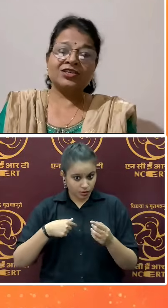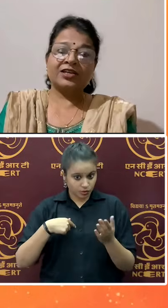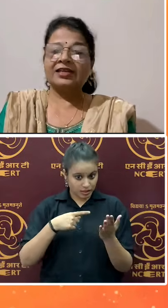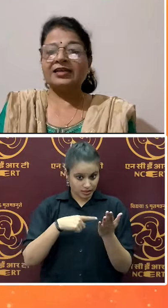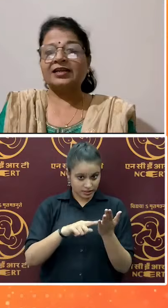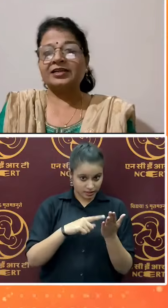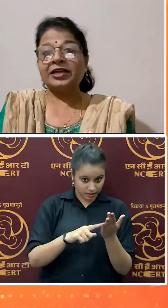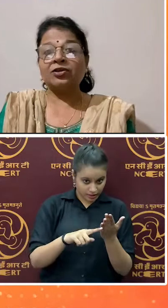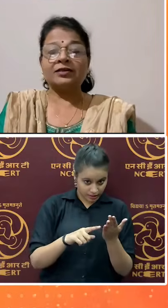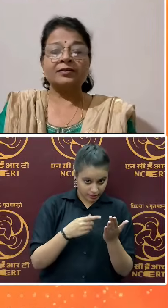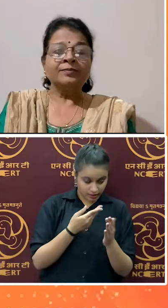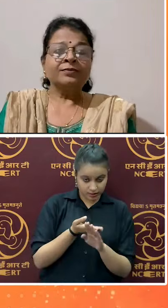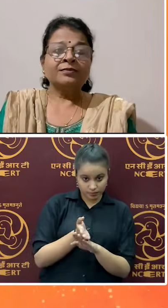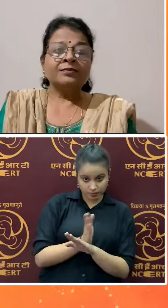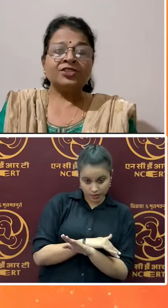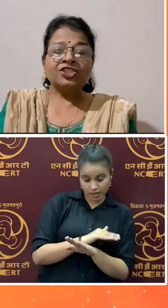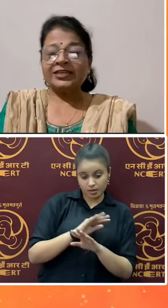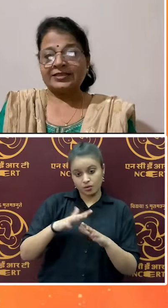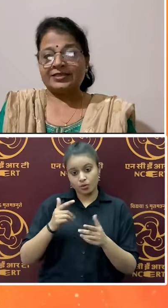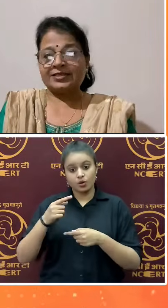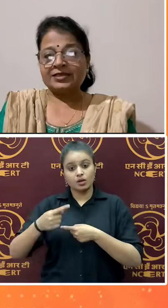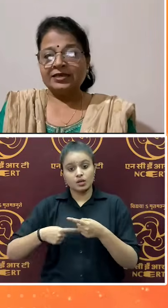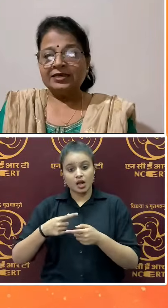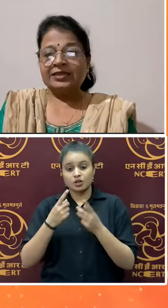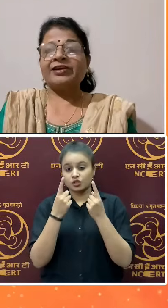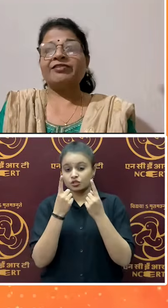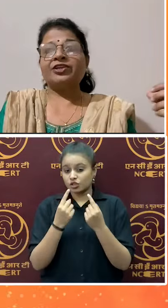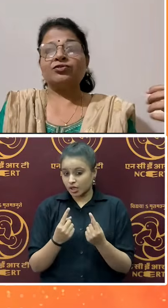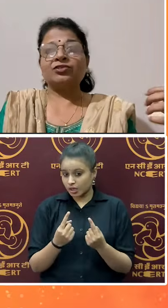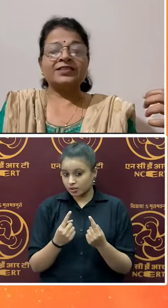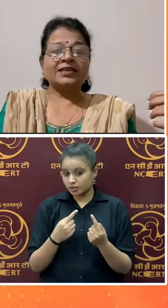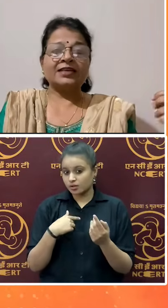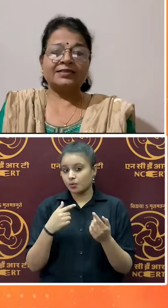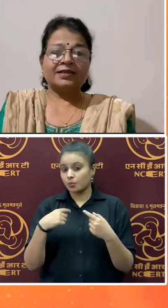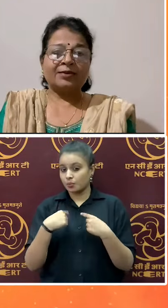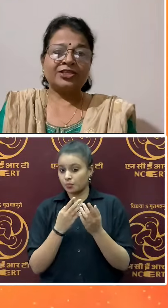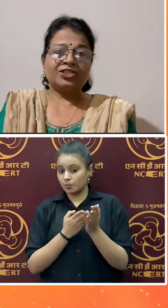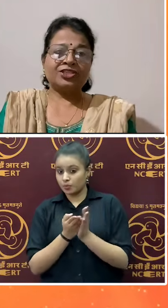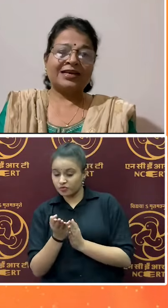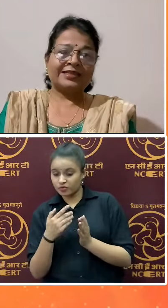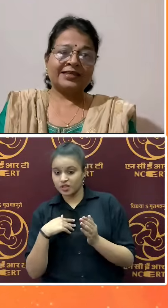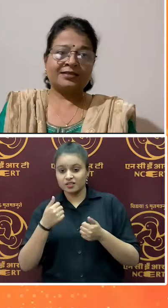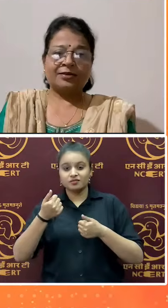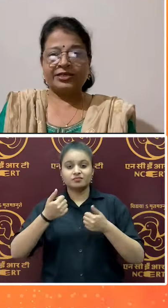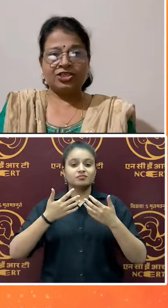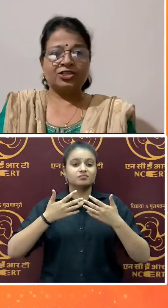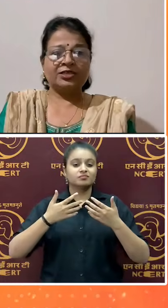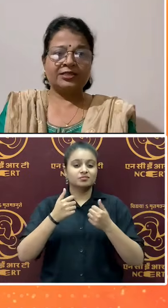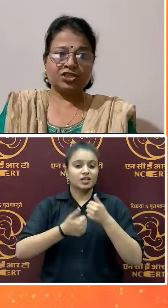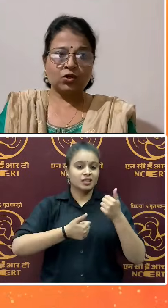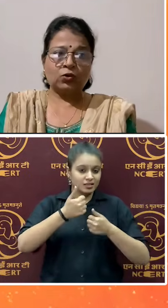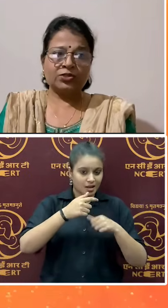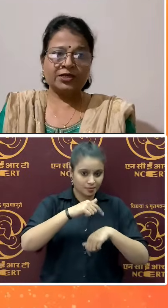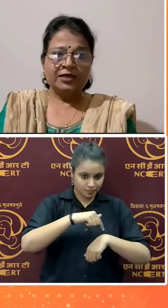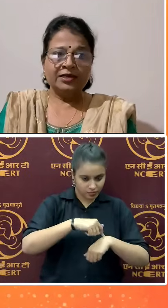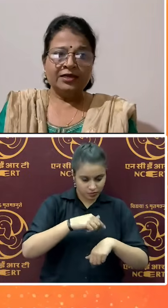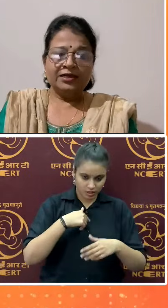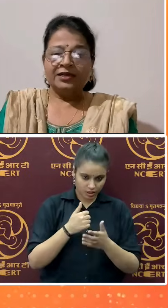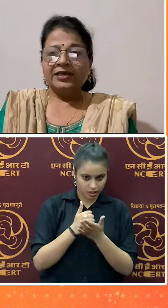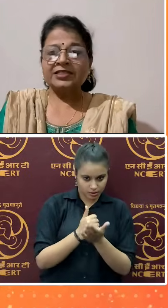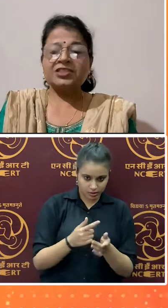early screening and regular check-ins. The way we do the physical examination, health examination in the